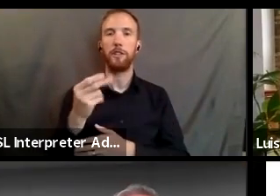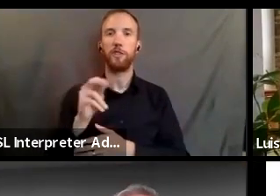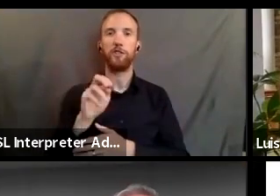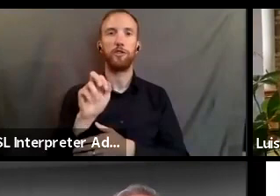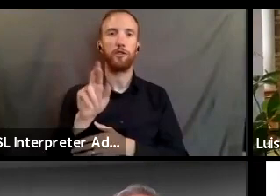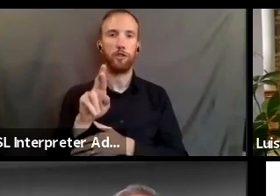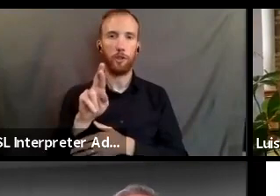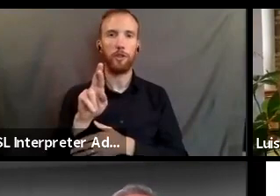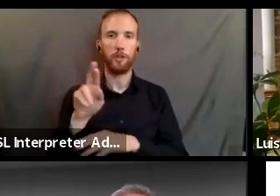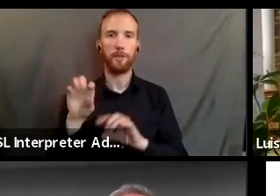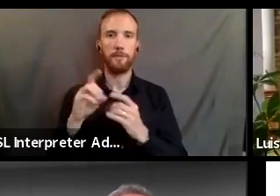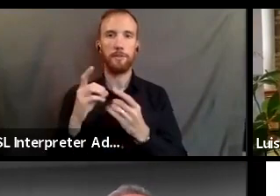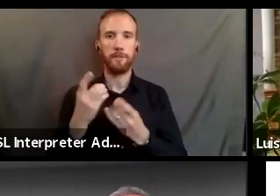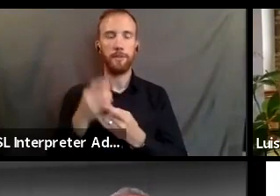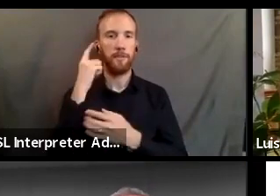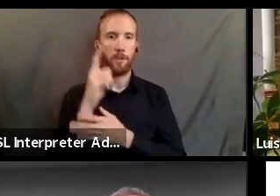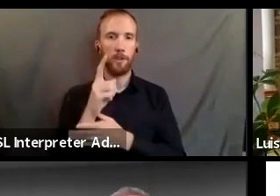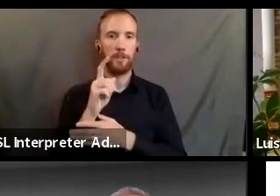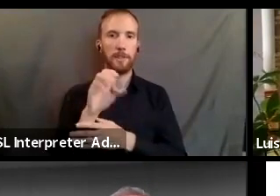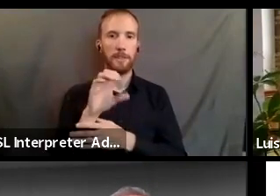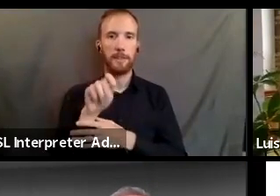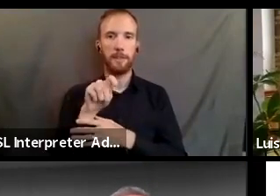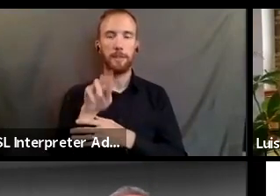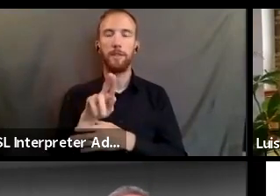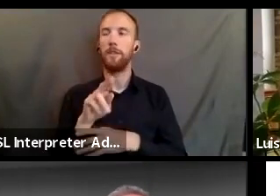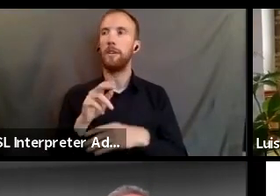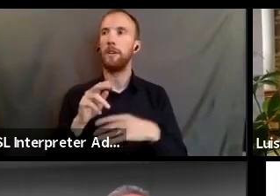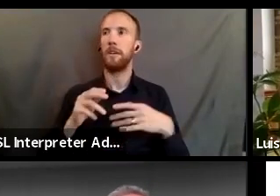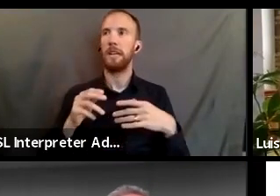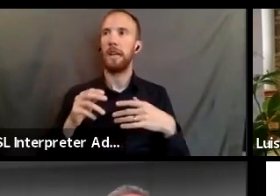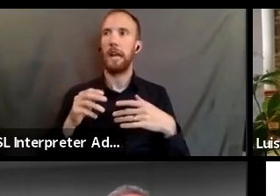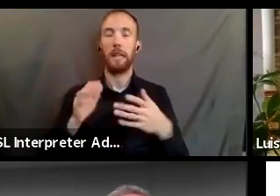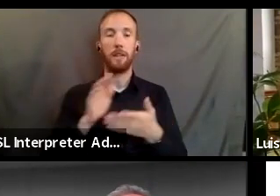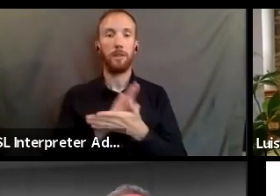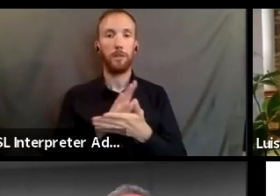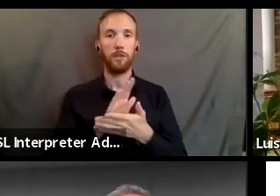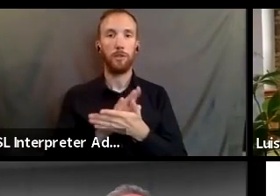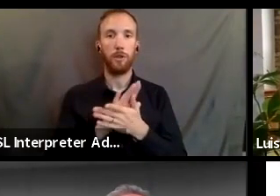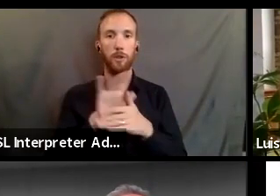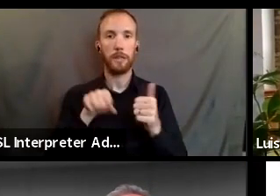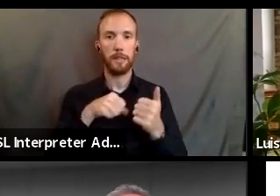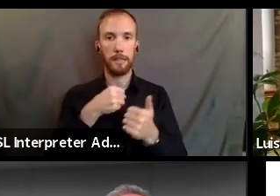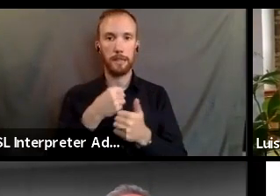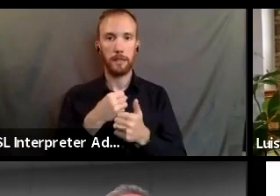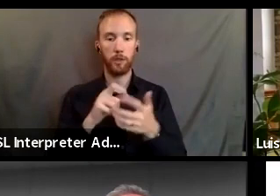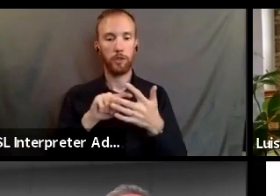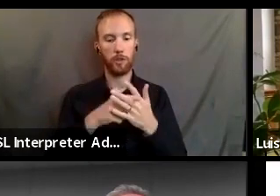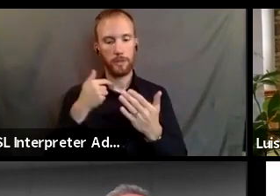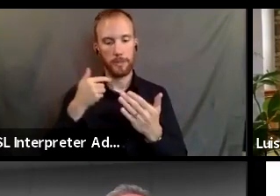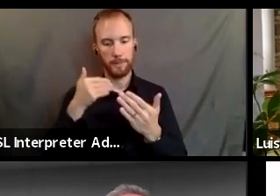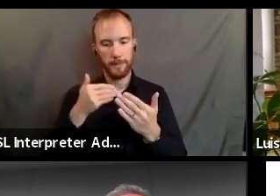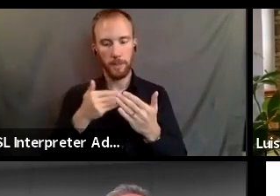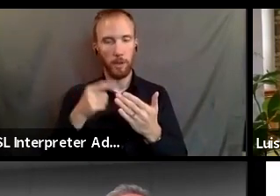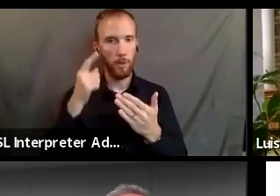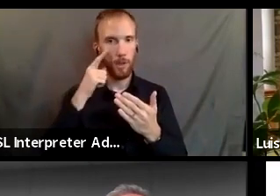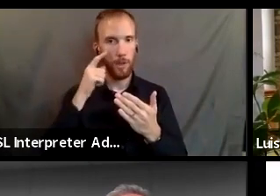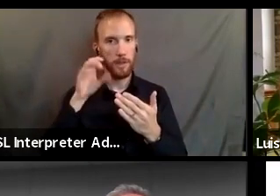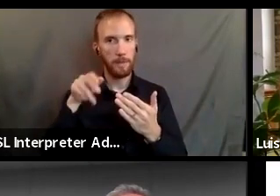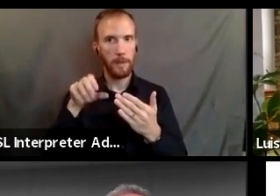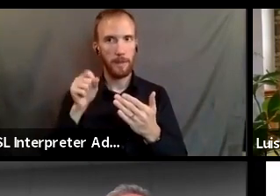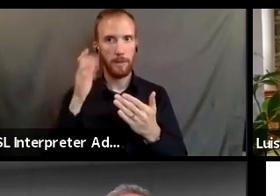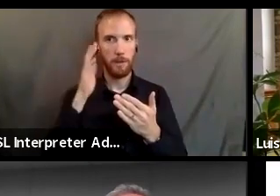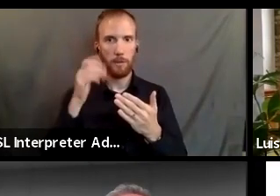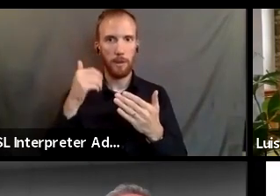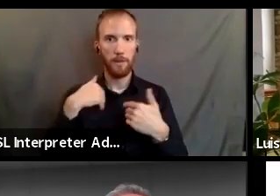union and as we uh as the school year approached we were led to believe that cps would exercise some oversight over